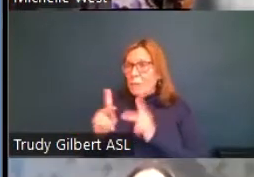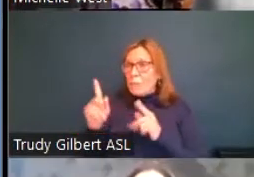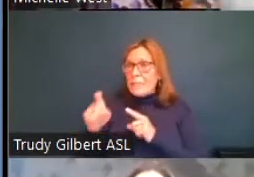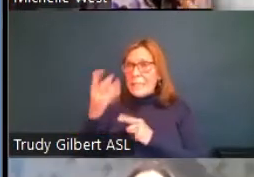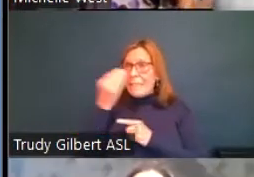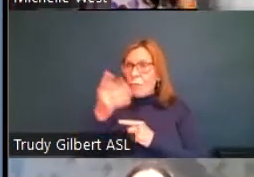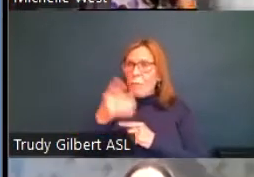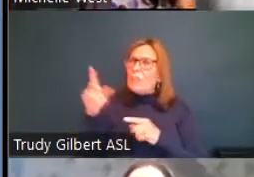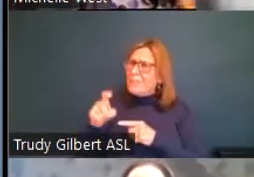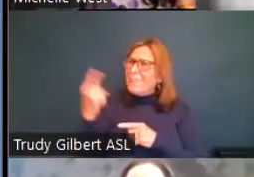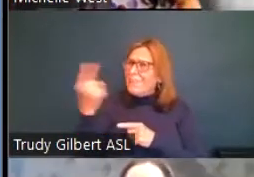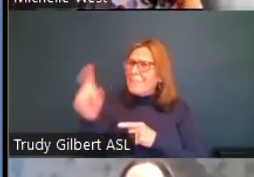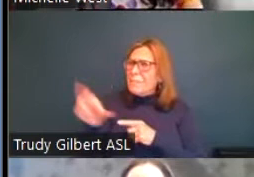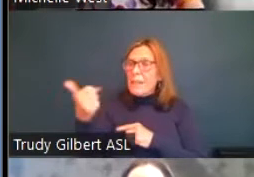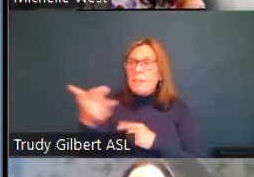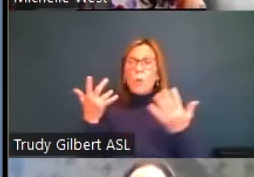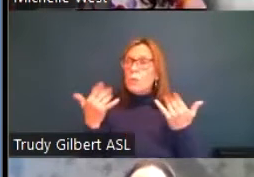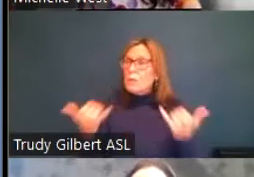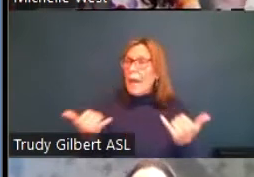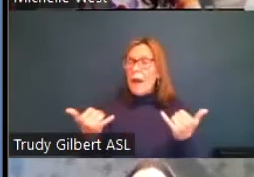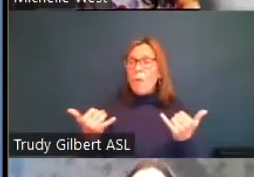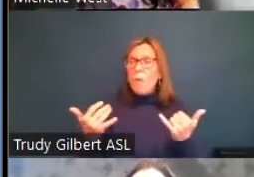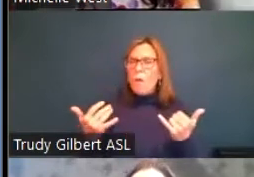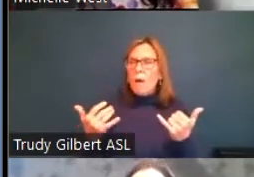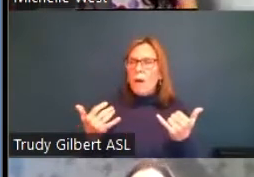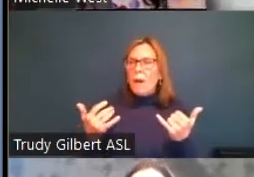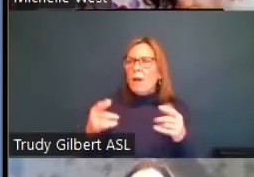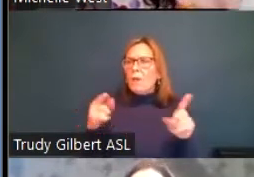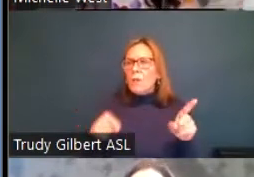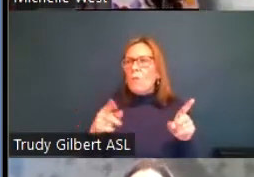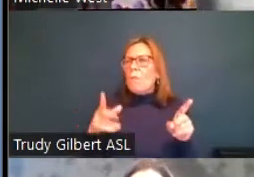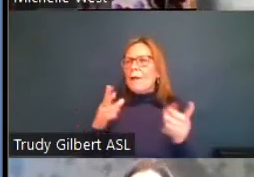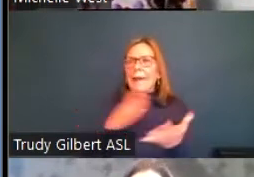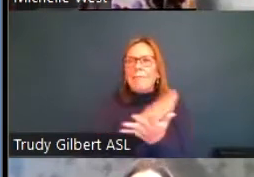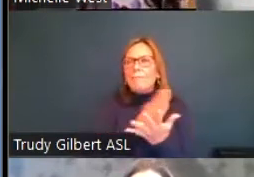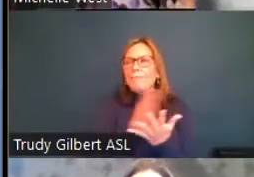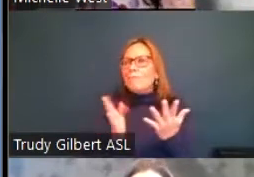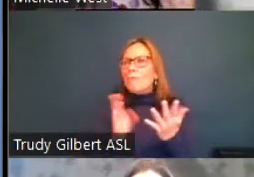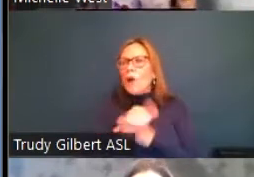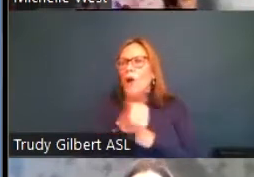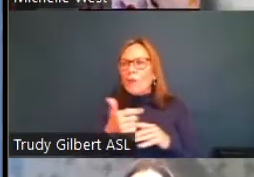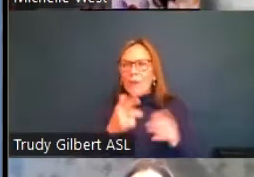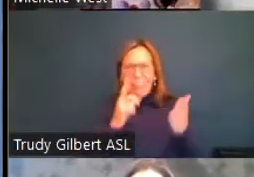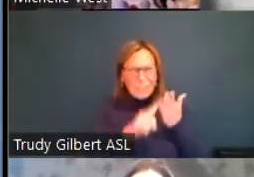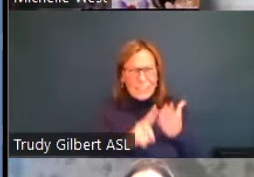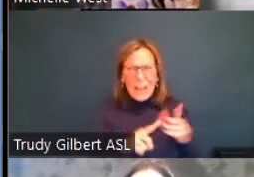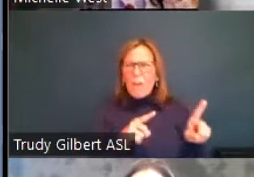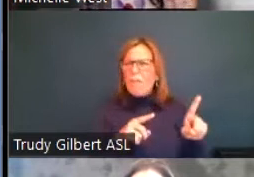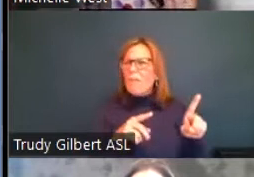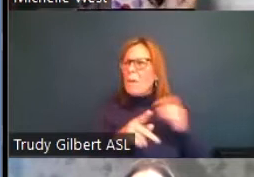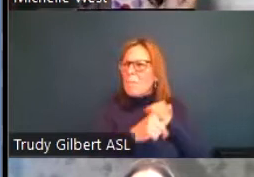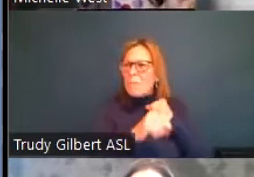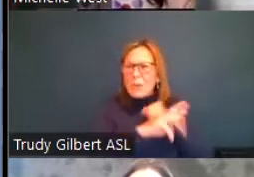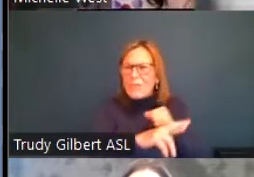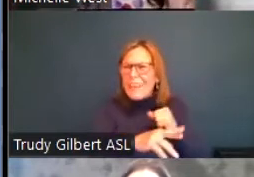so you might, now the events sub area of public relations is circled. From that ad, you might think, you know